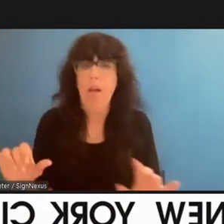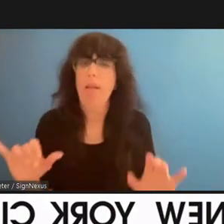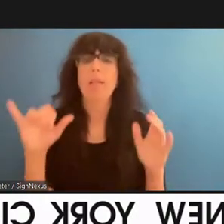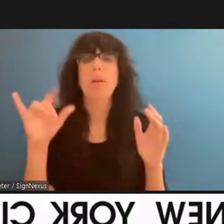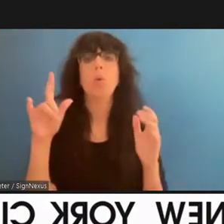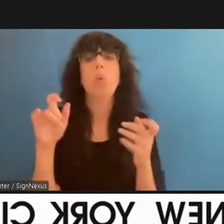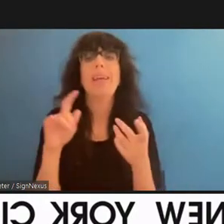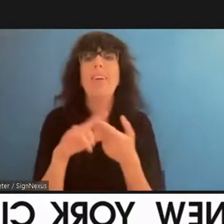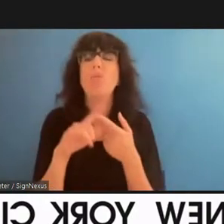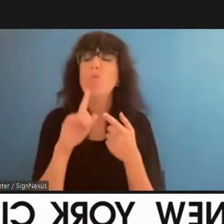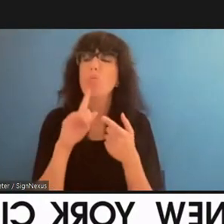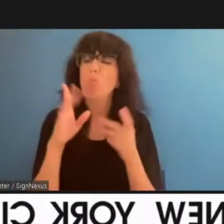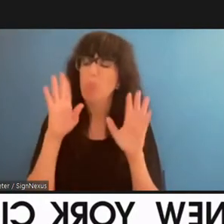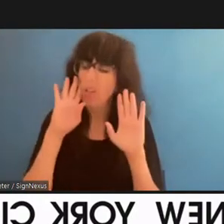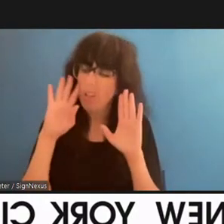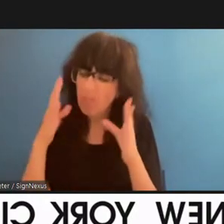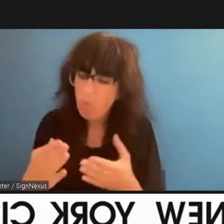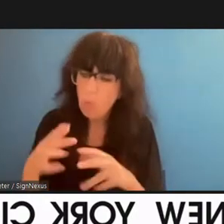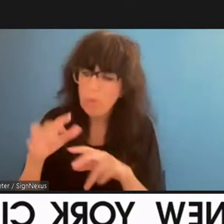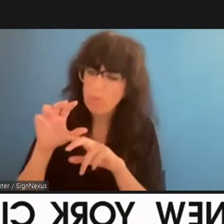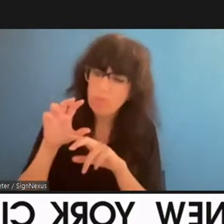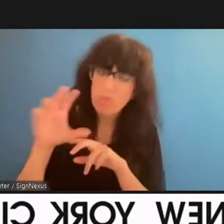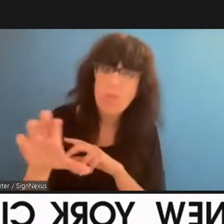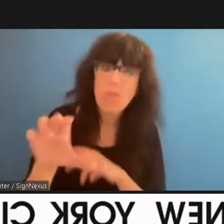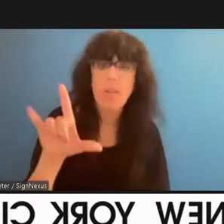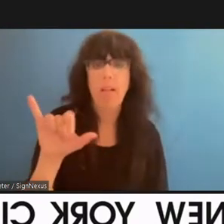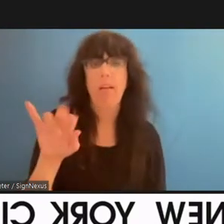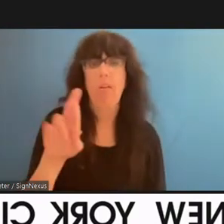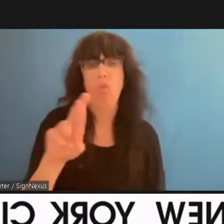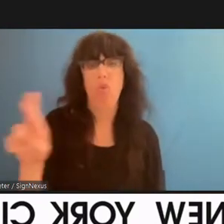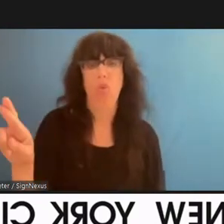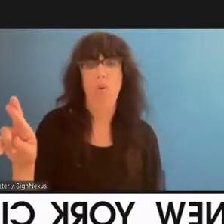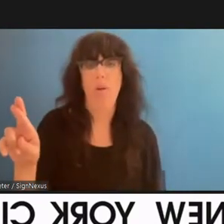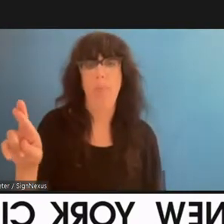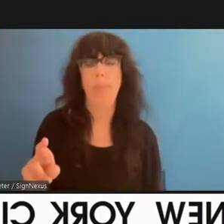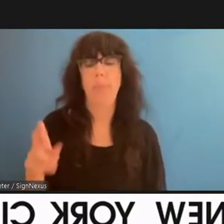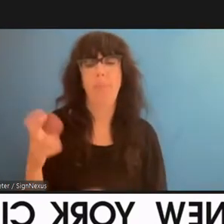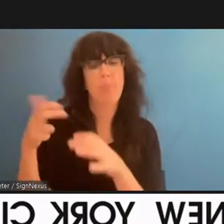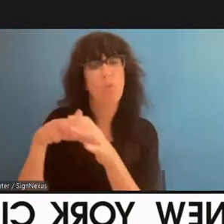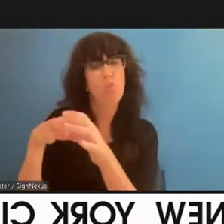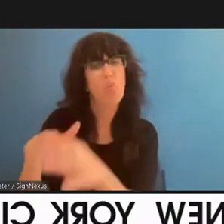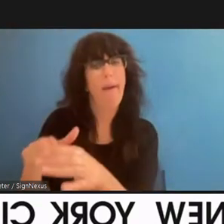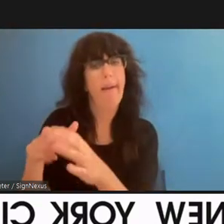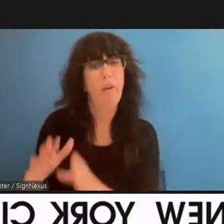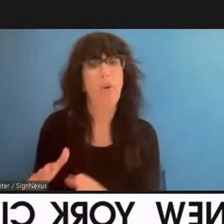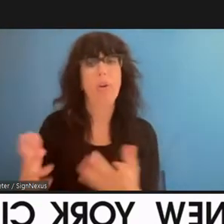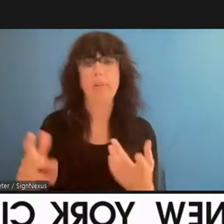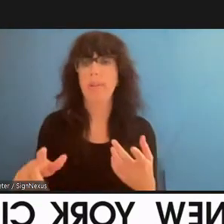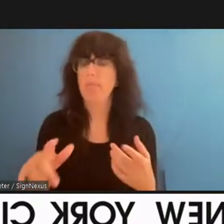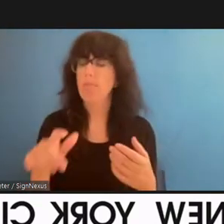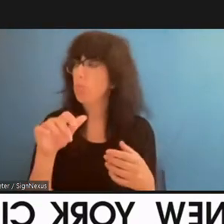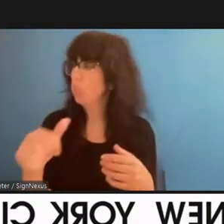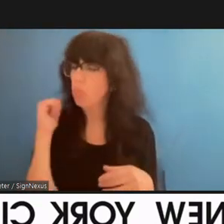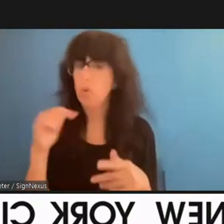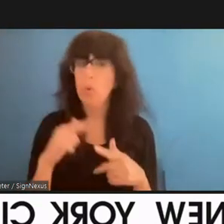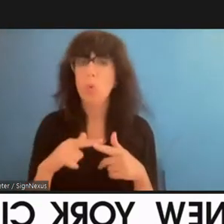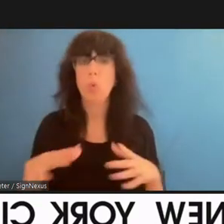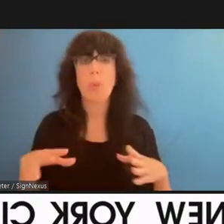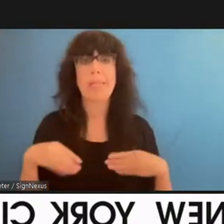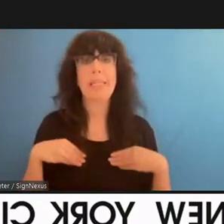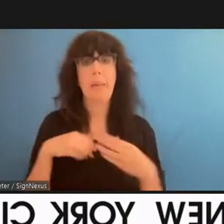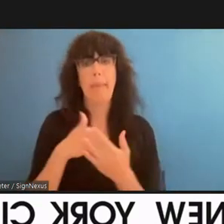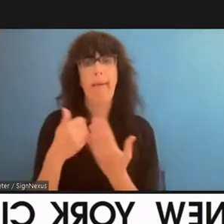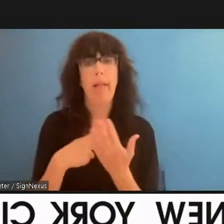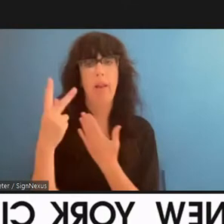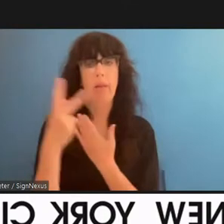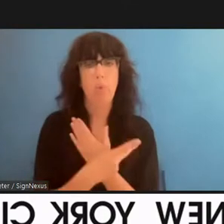exclusively for the benefit of long island railroad fighters and i will not accept any program that does